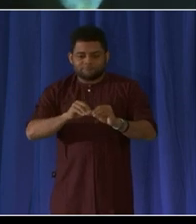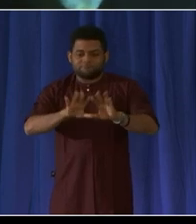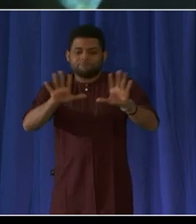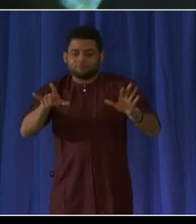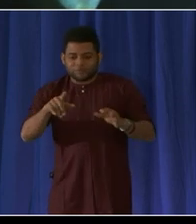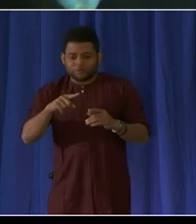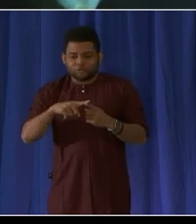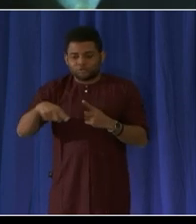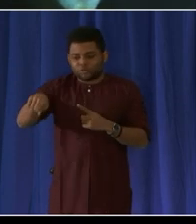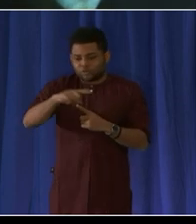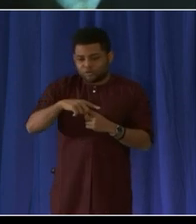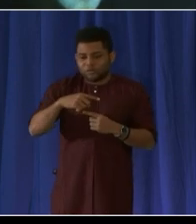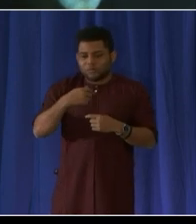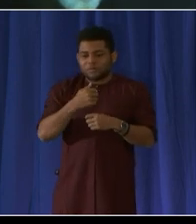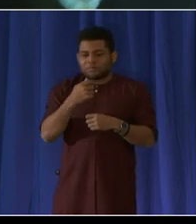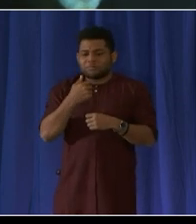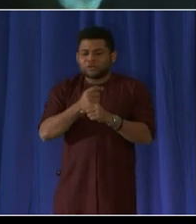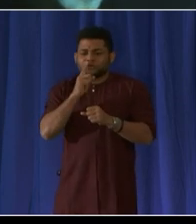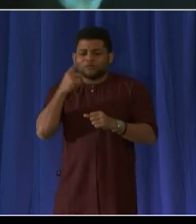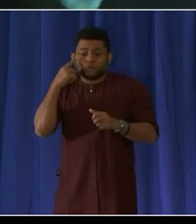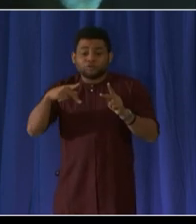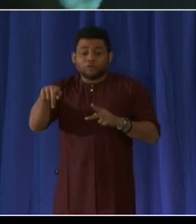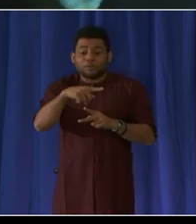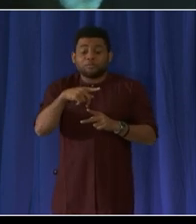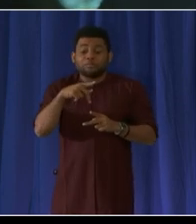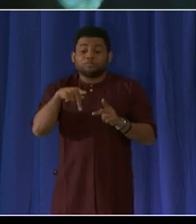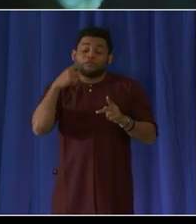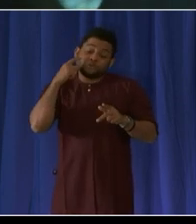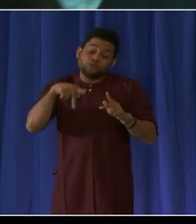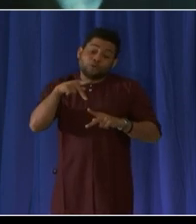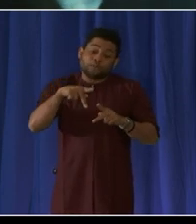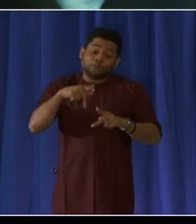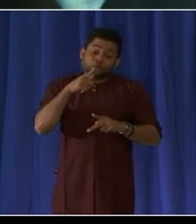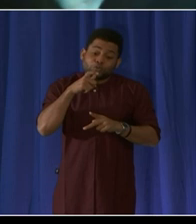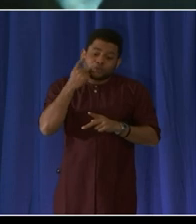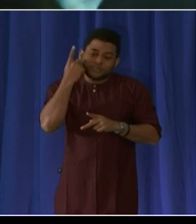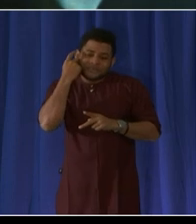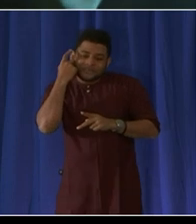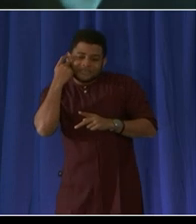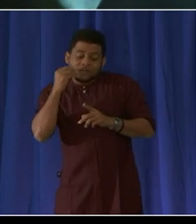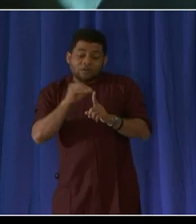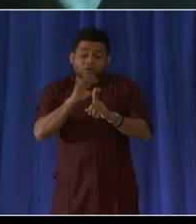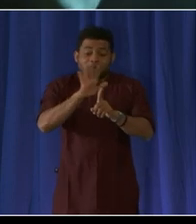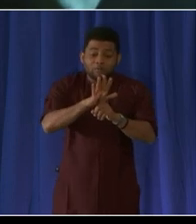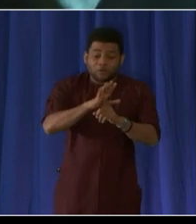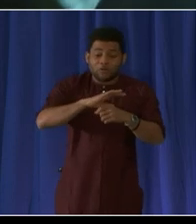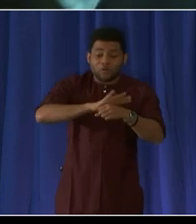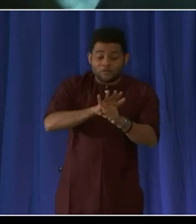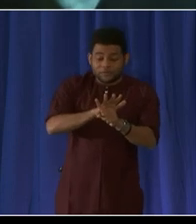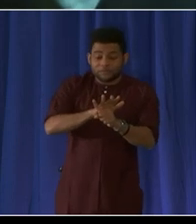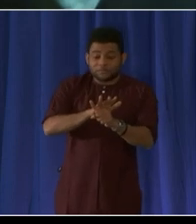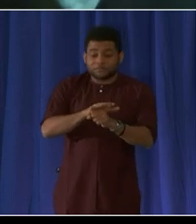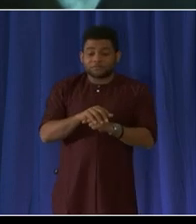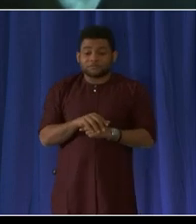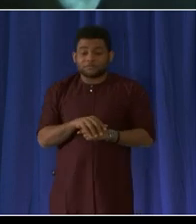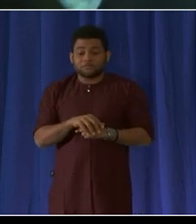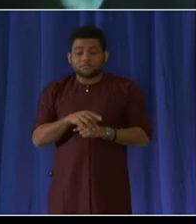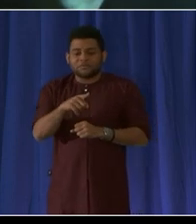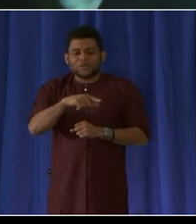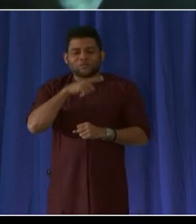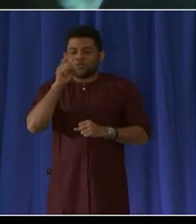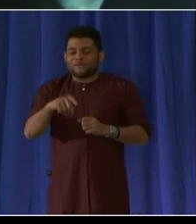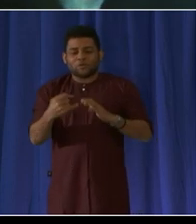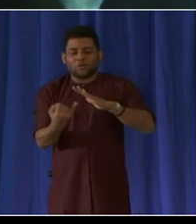guidance on what that means for folks who've had a recent COVID exposure and would not